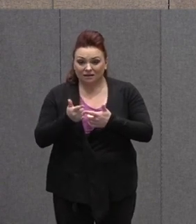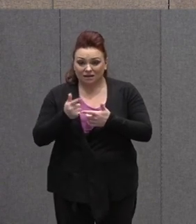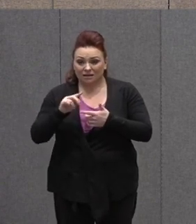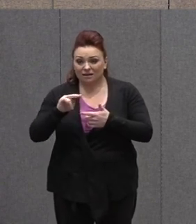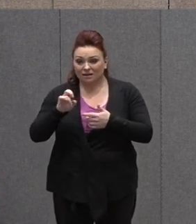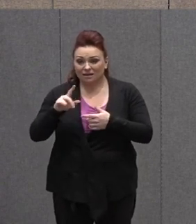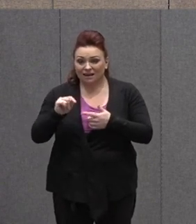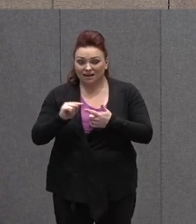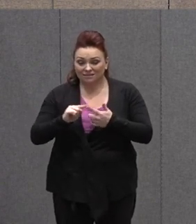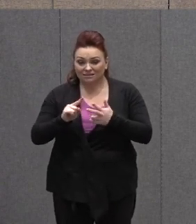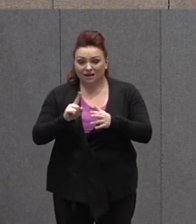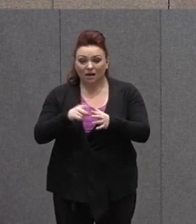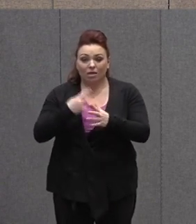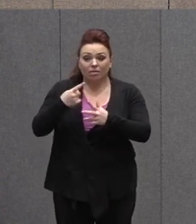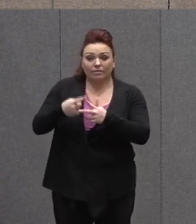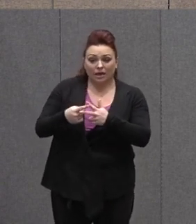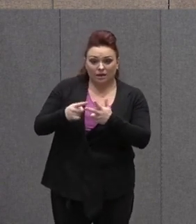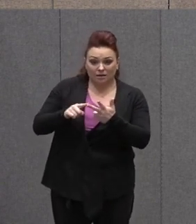then,